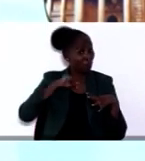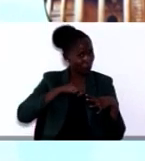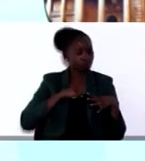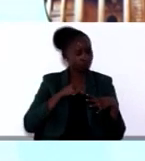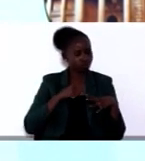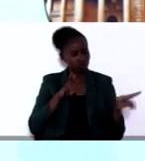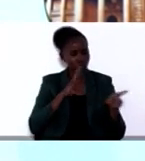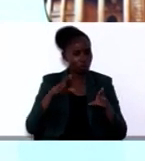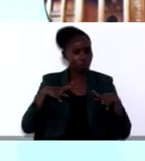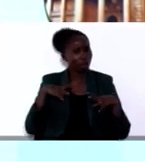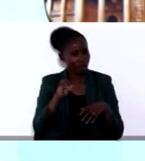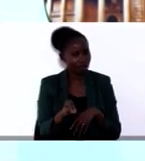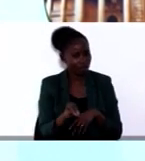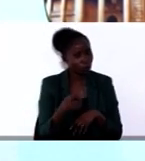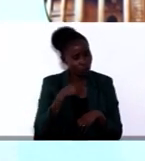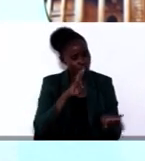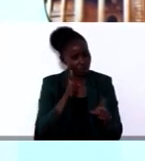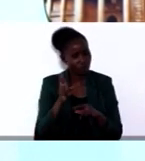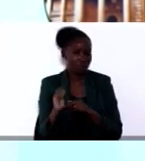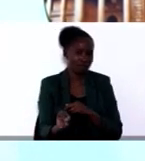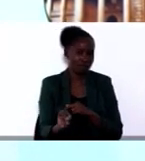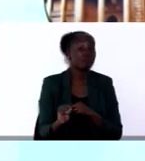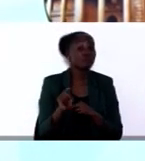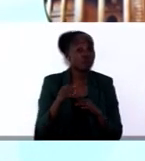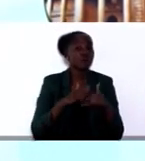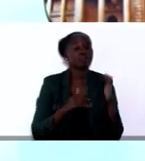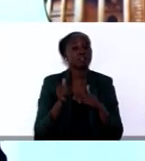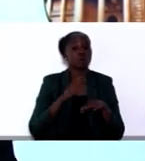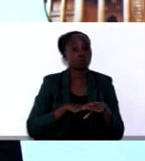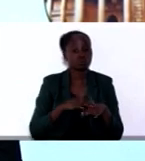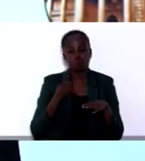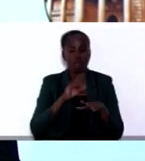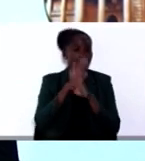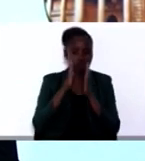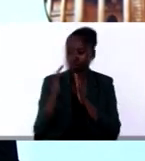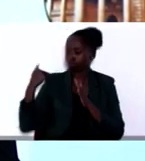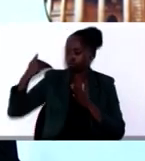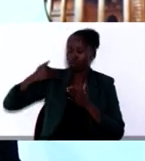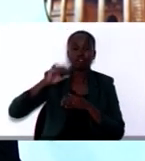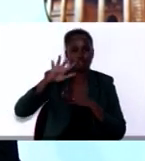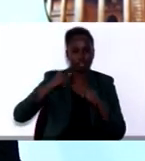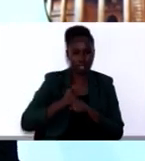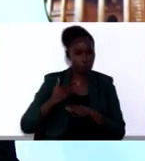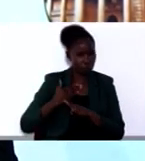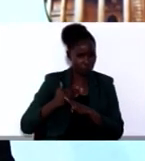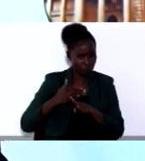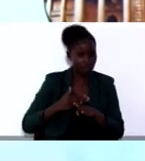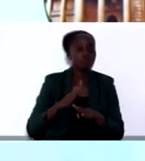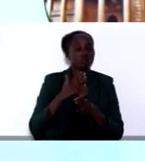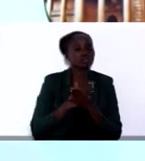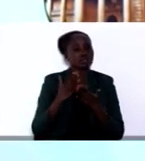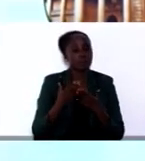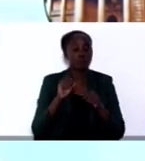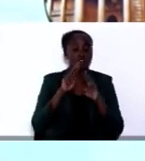for this moment. We are ready. Building on the work we have done in the past 5 years, we will expand